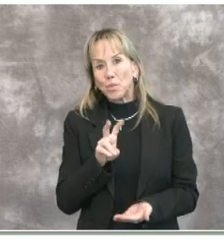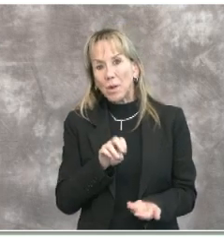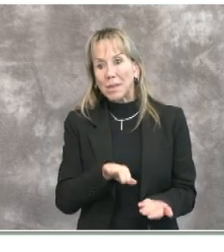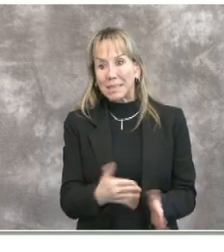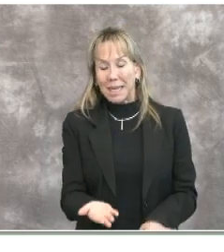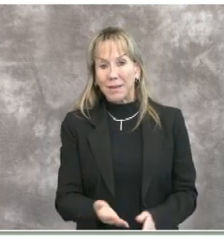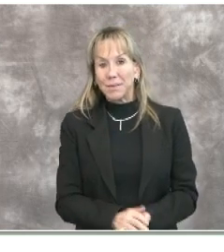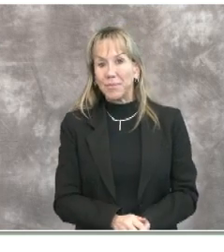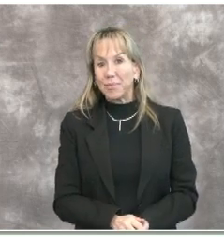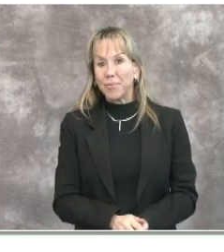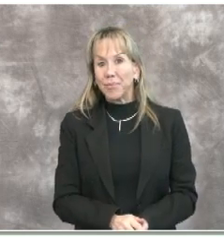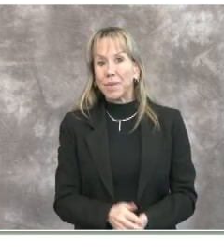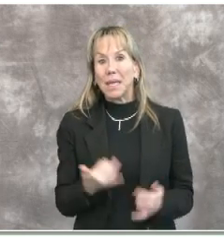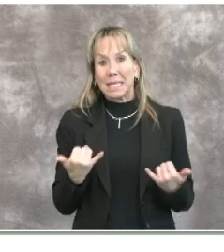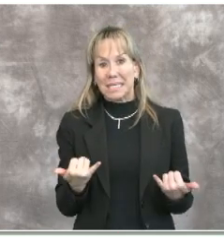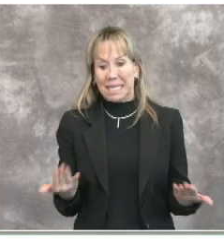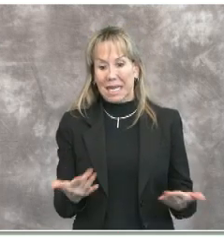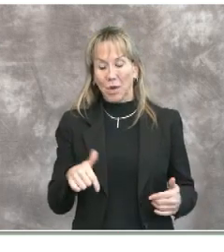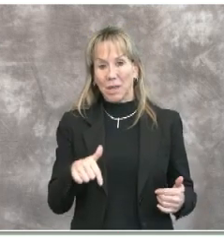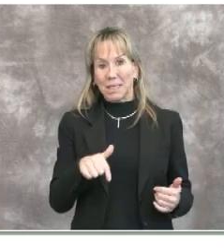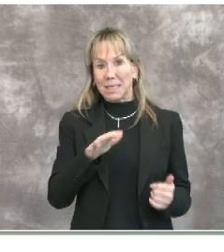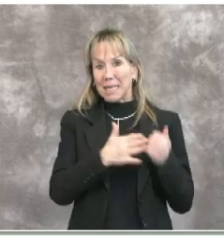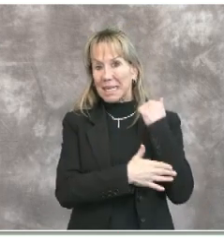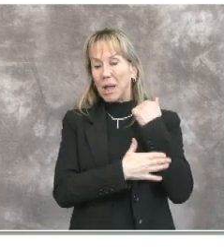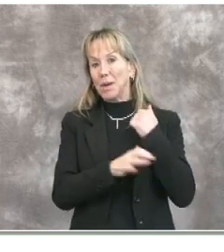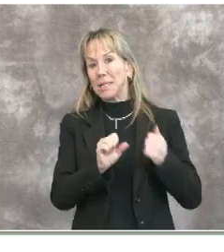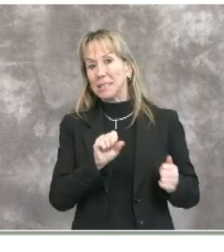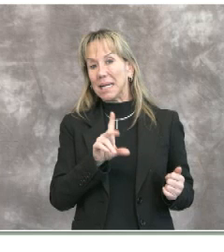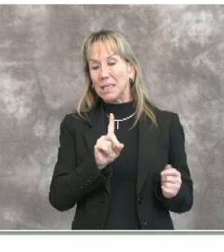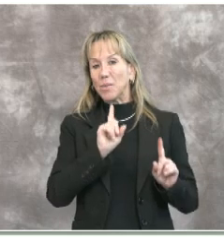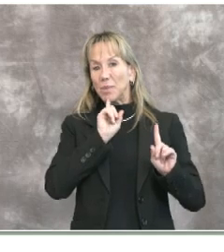San Diego is reporting